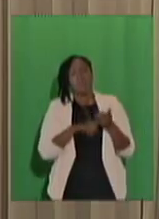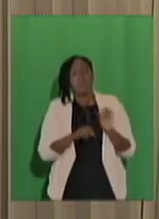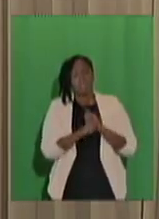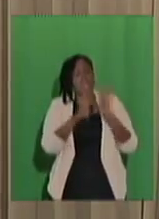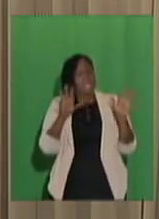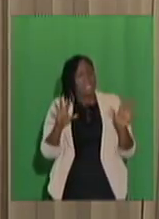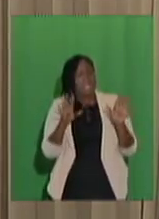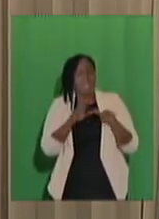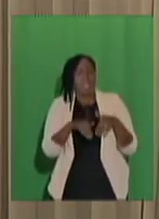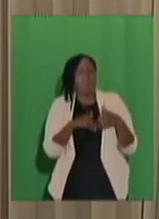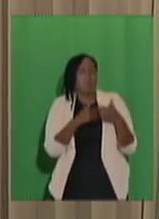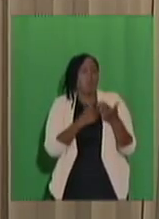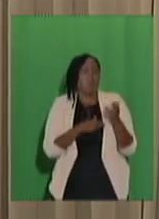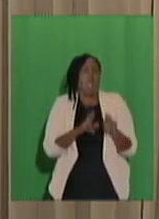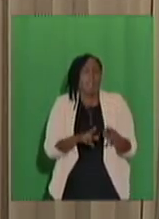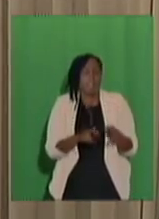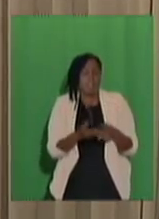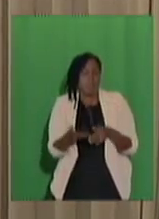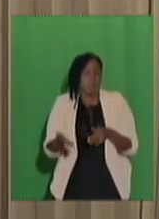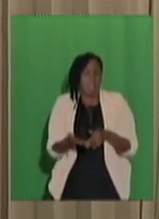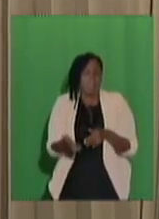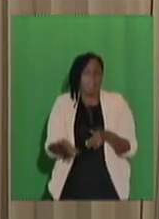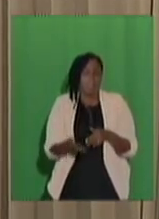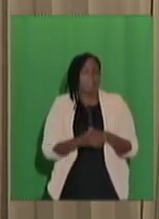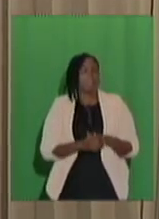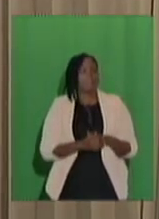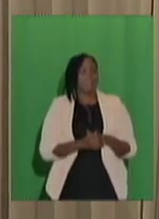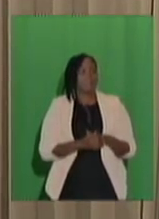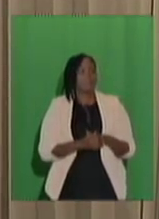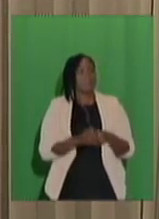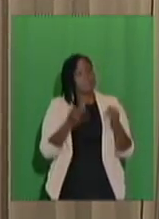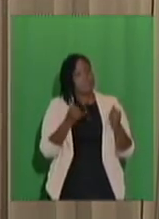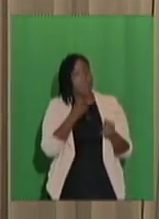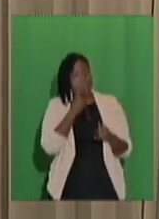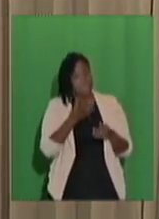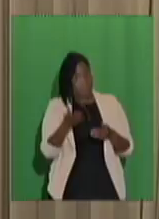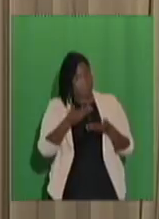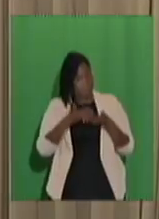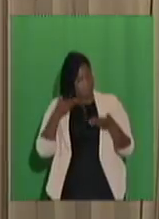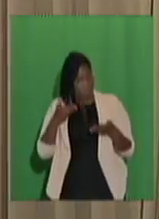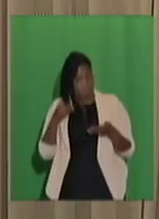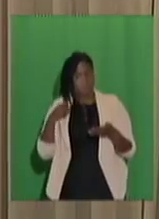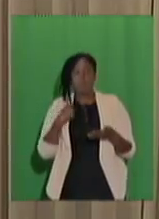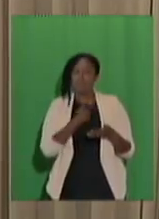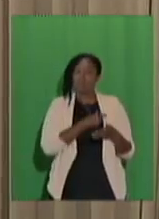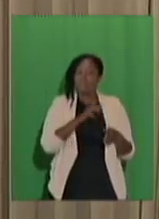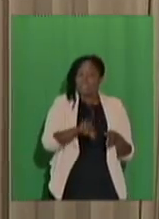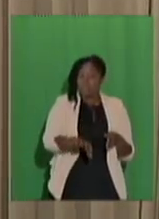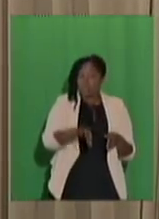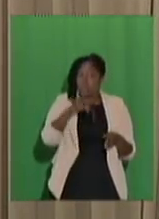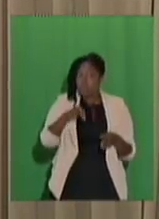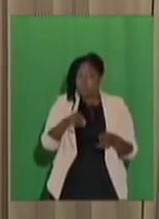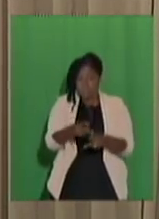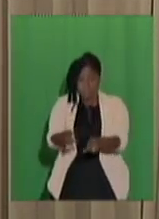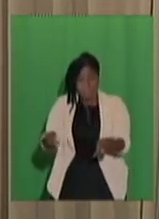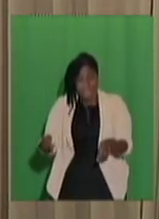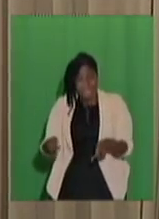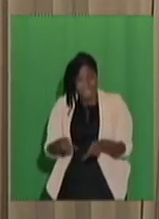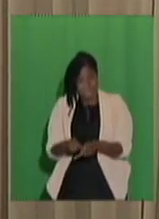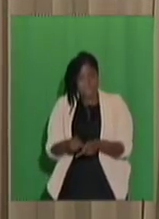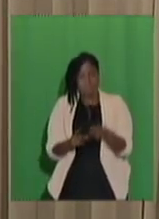so, I mean, as Minister would have said and we said before, we are choosing our sites based on two